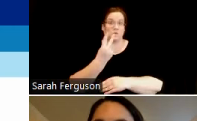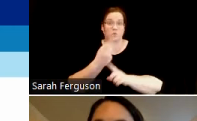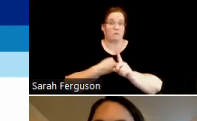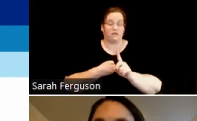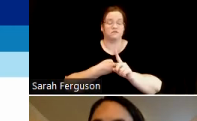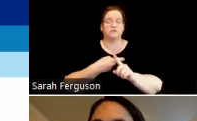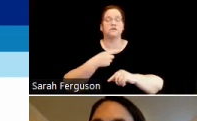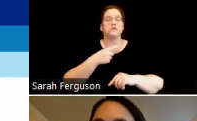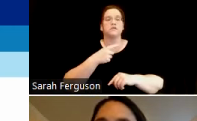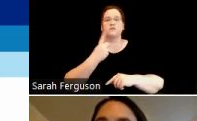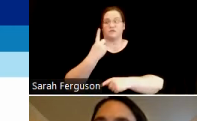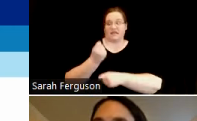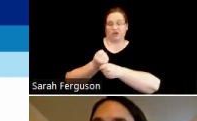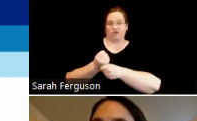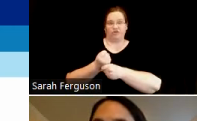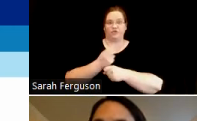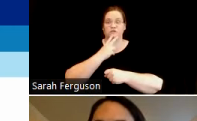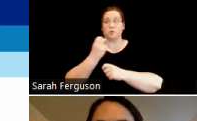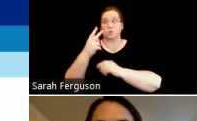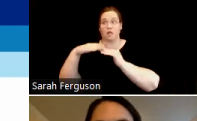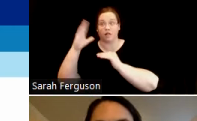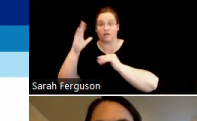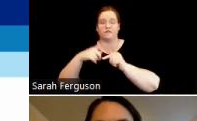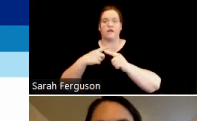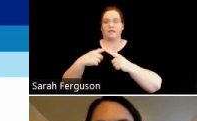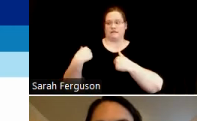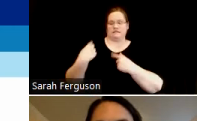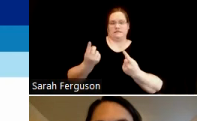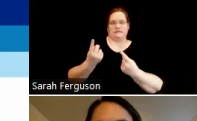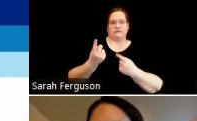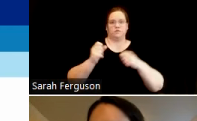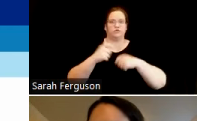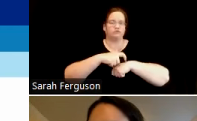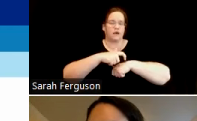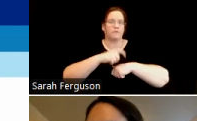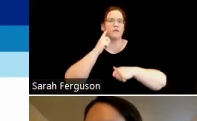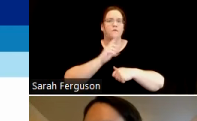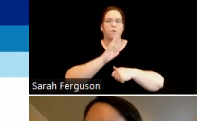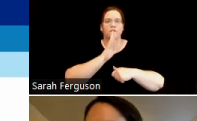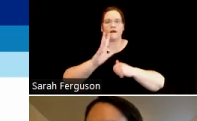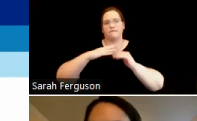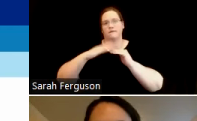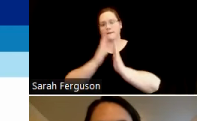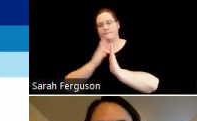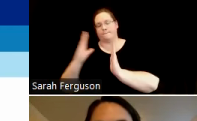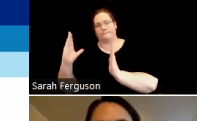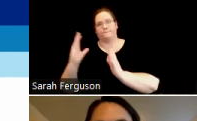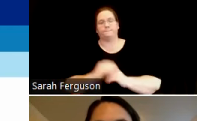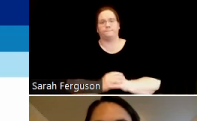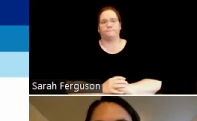children 12 and up, and since the winter for kids 5 and up. Next slide, please.